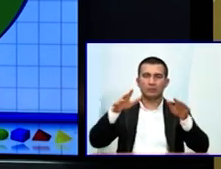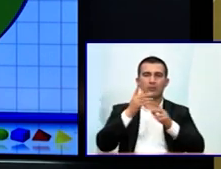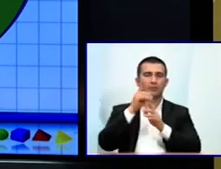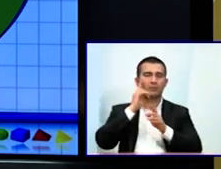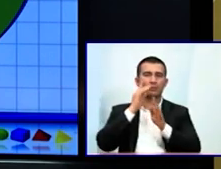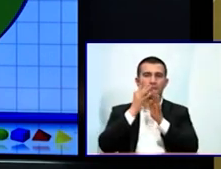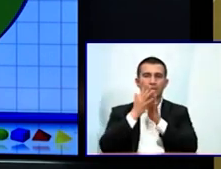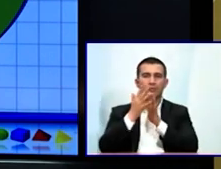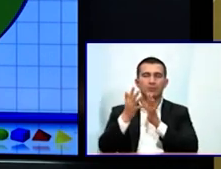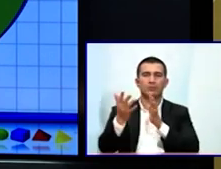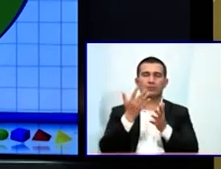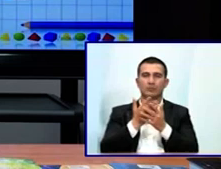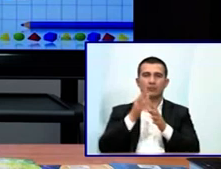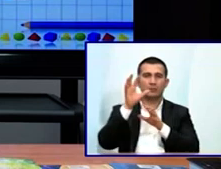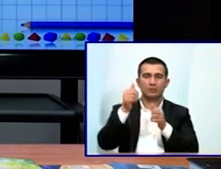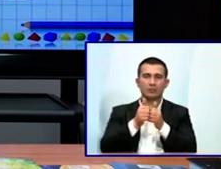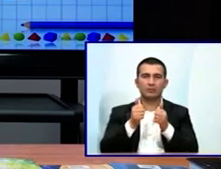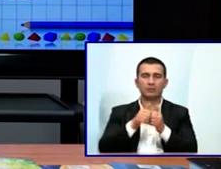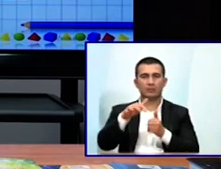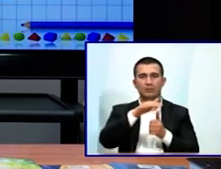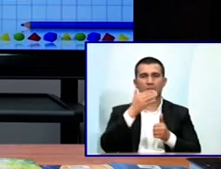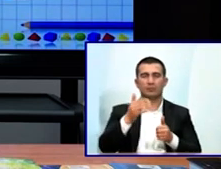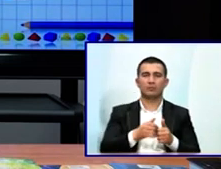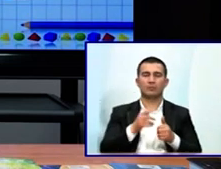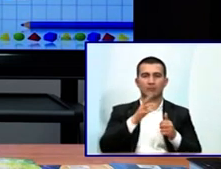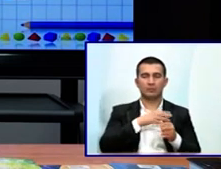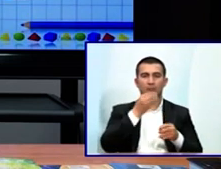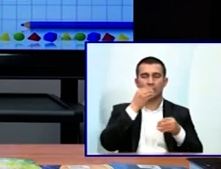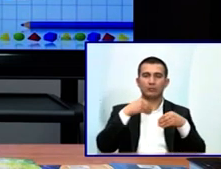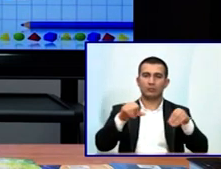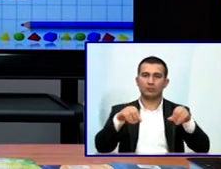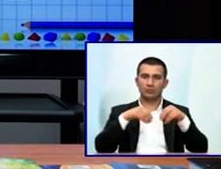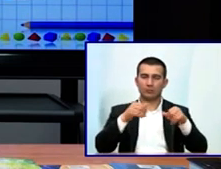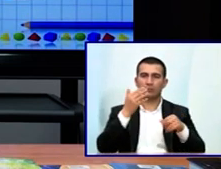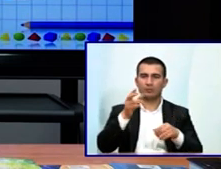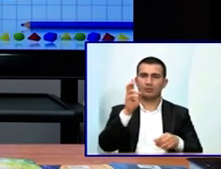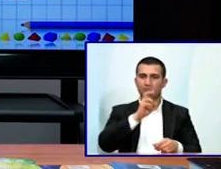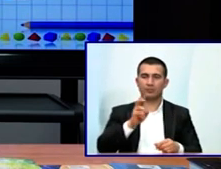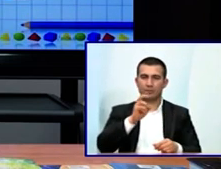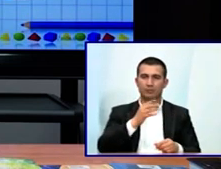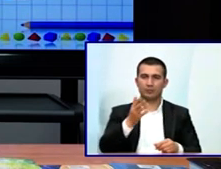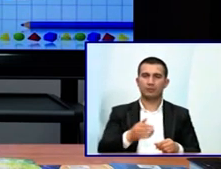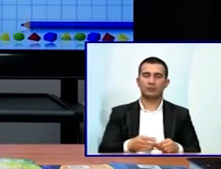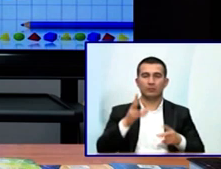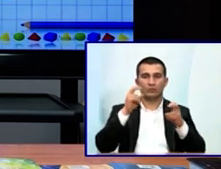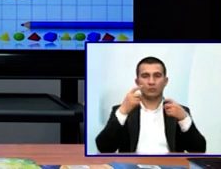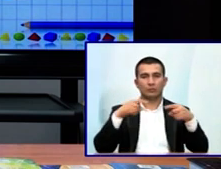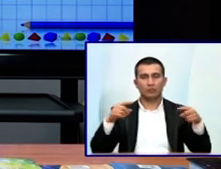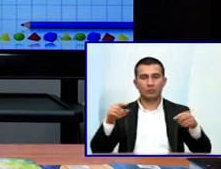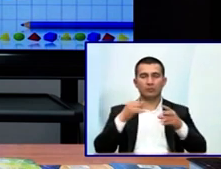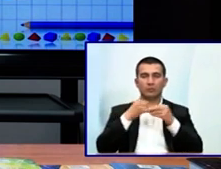qizil rangda, 39.6 gradusli burchagimiz ekin maydonlari oq rangda va boshqa yer